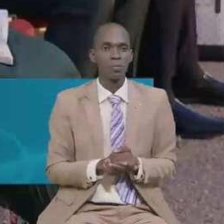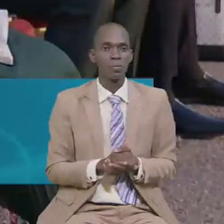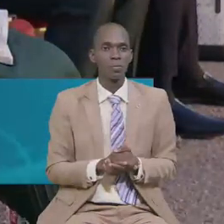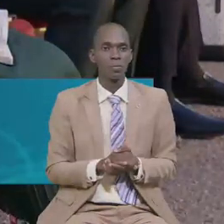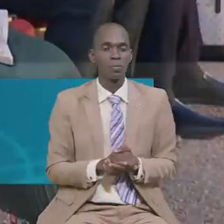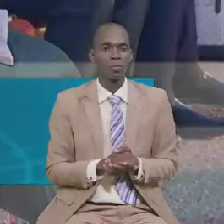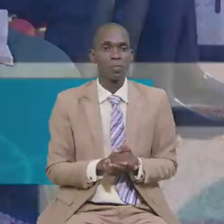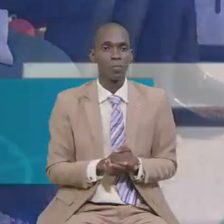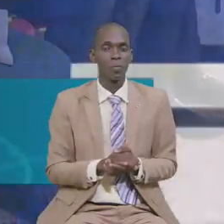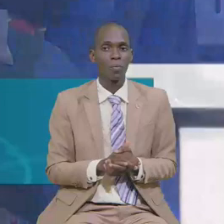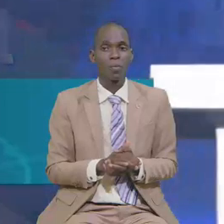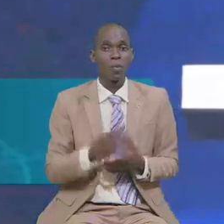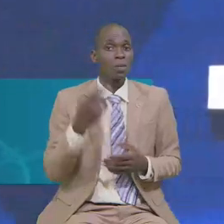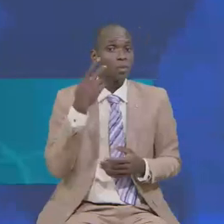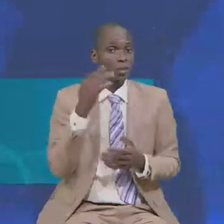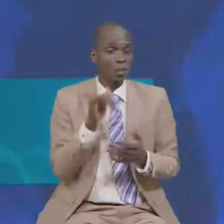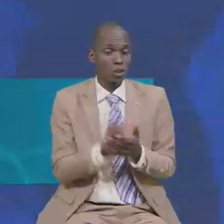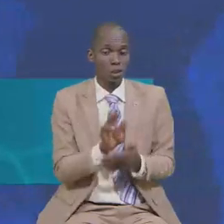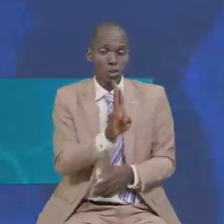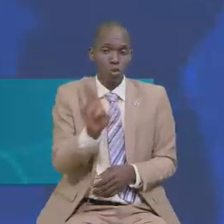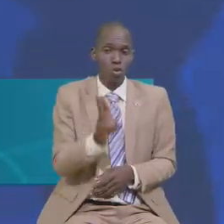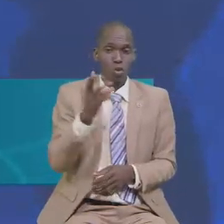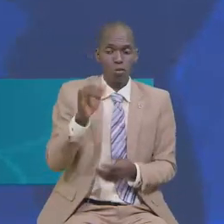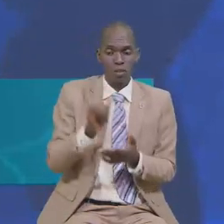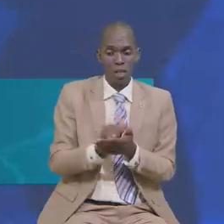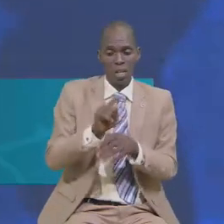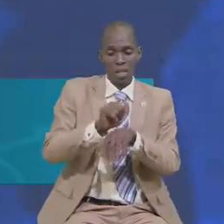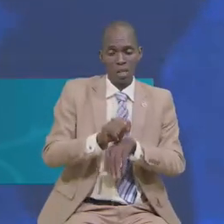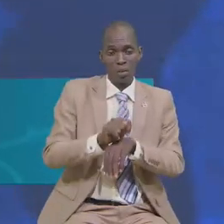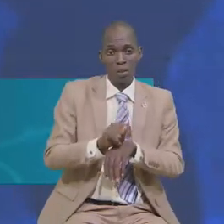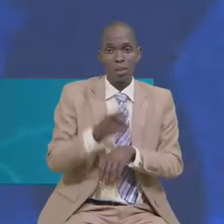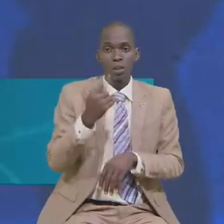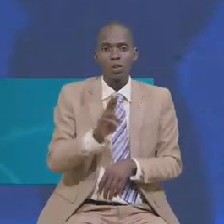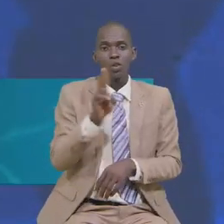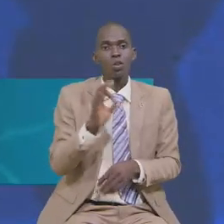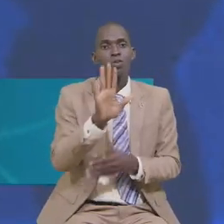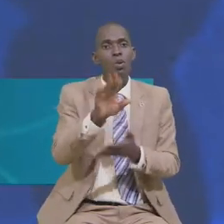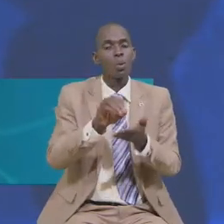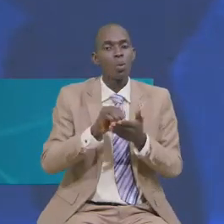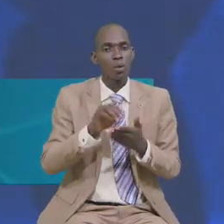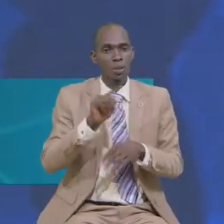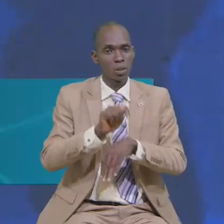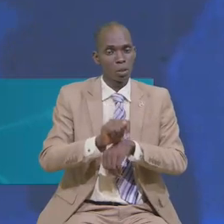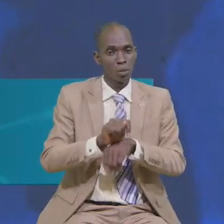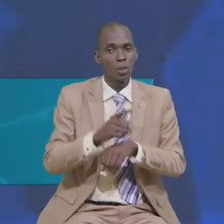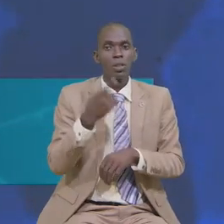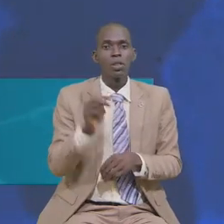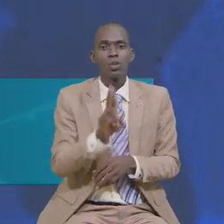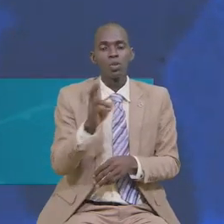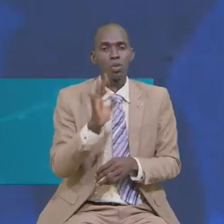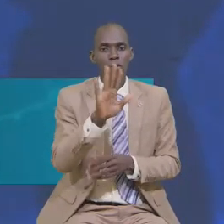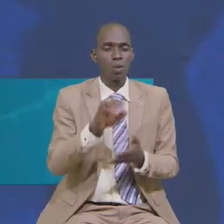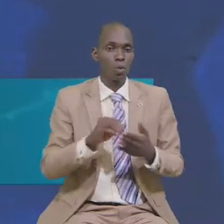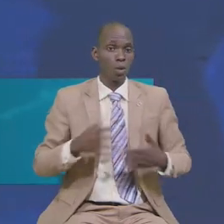The use of that temple, the use of your temple, the use of your life,